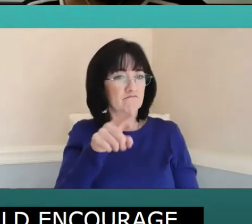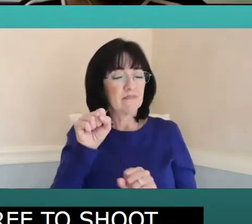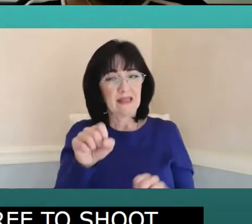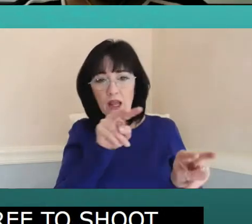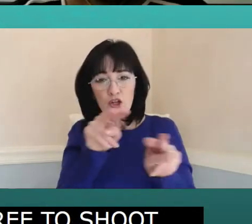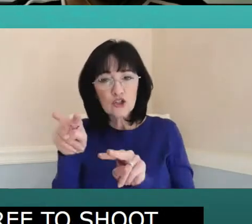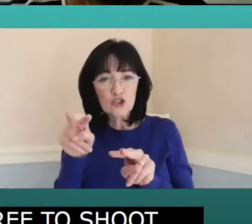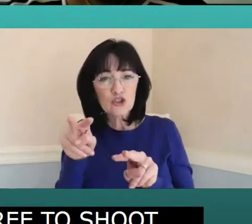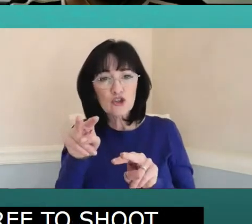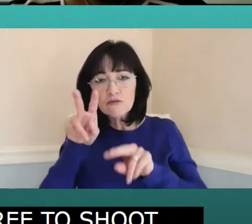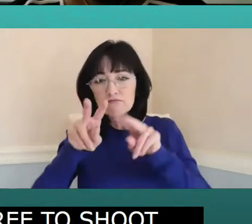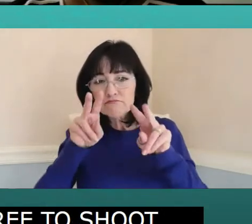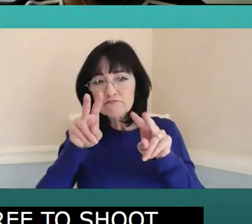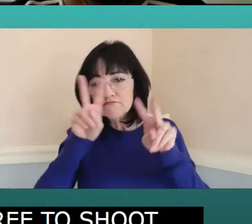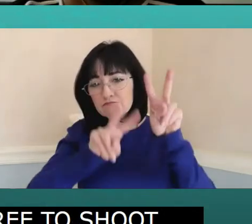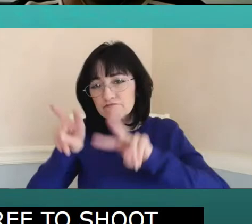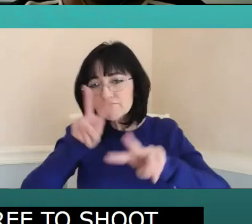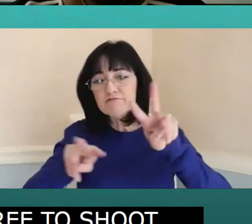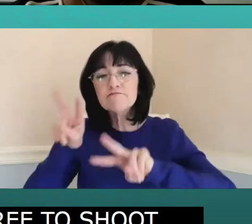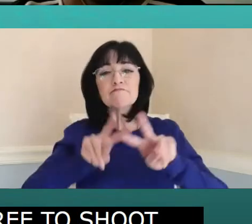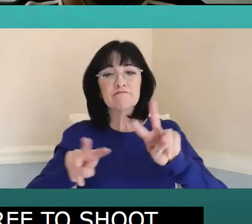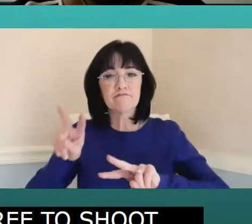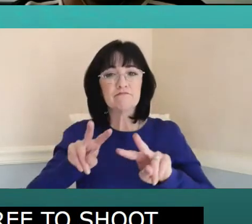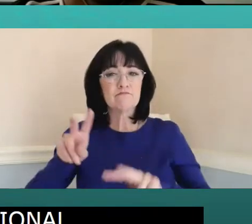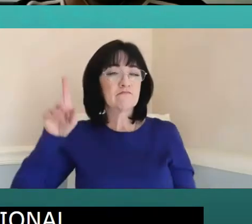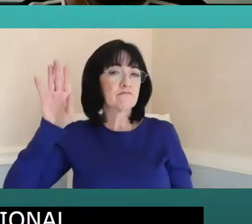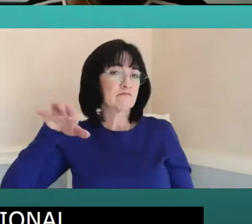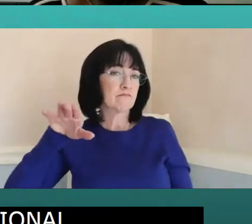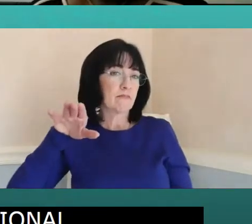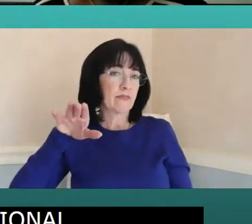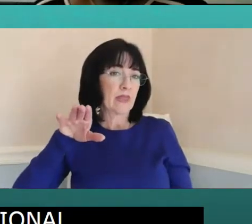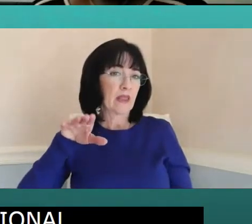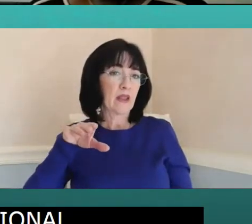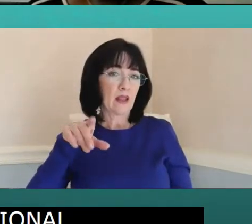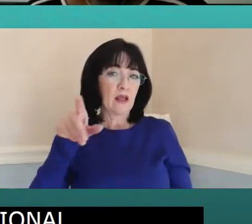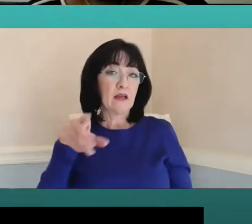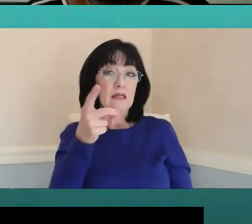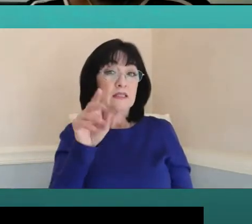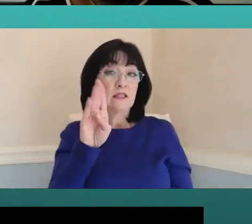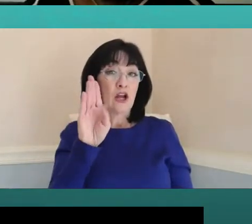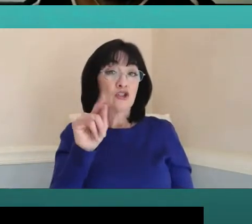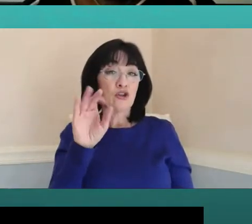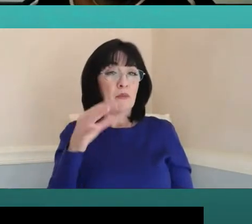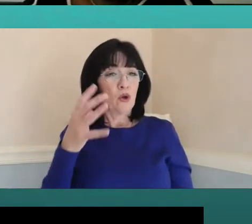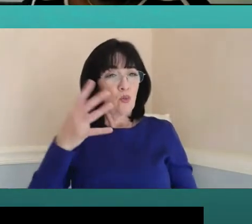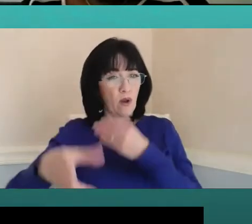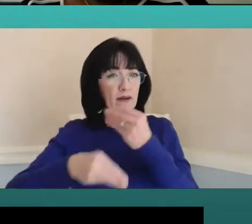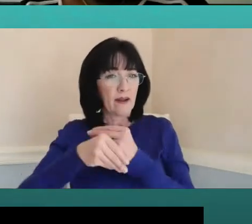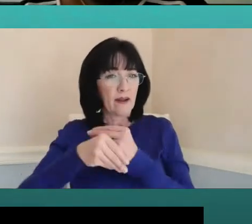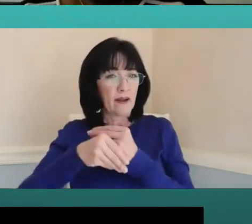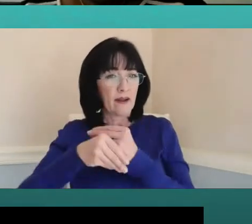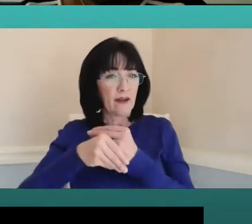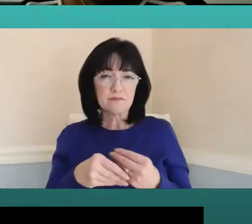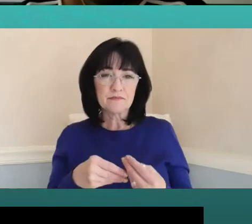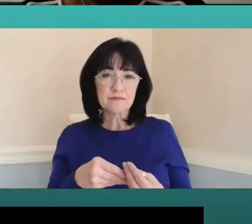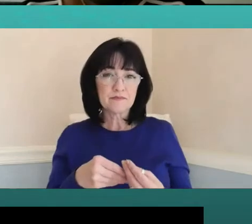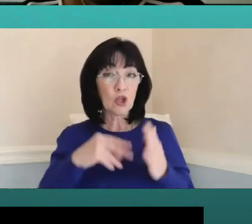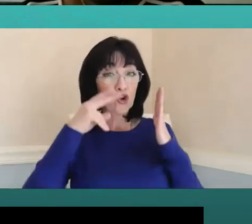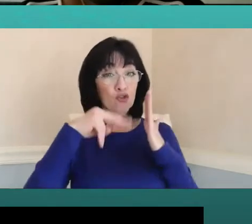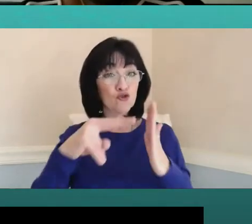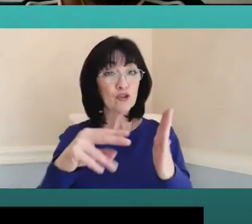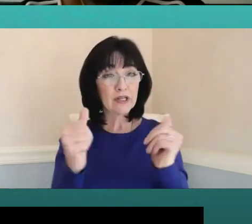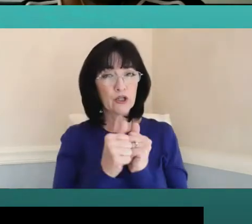additional information. I would like to add, Emily, that having your child read is always a